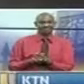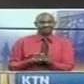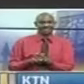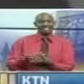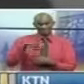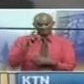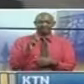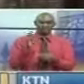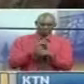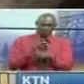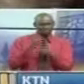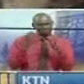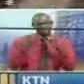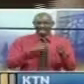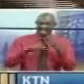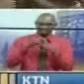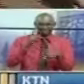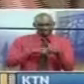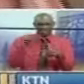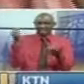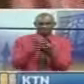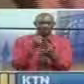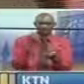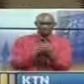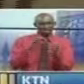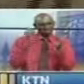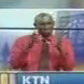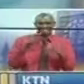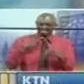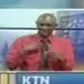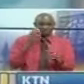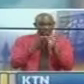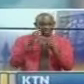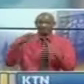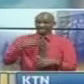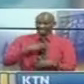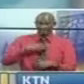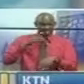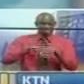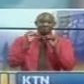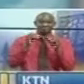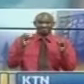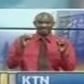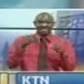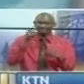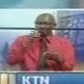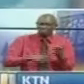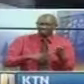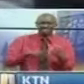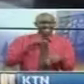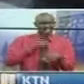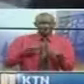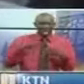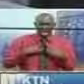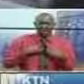Having spent their productive years in salaried employment, many are often ill-prepared for retirement and the actual realization of just what it means to have